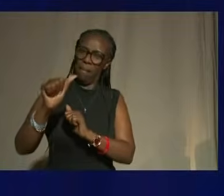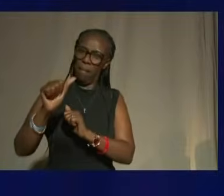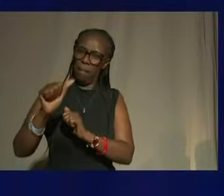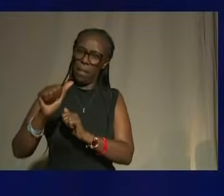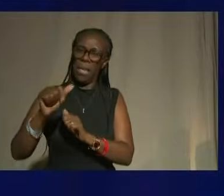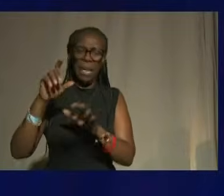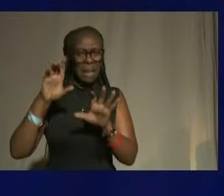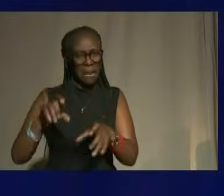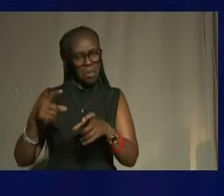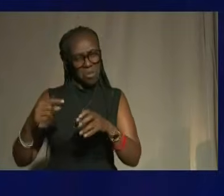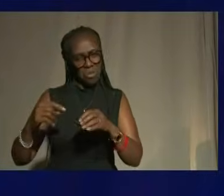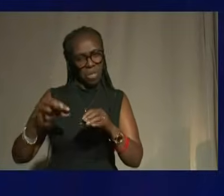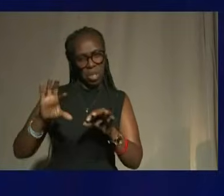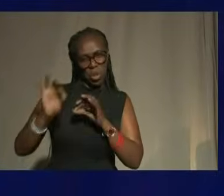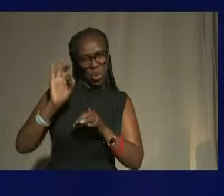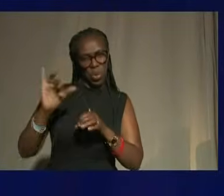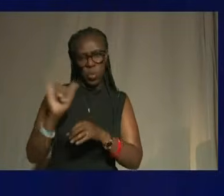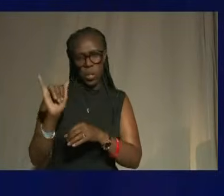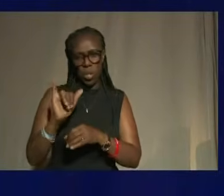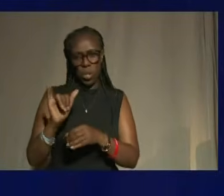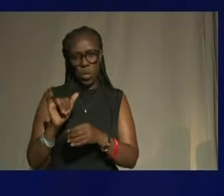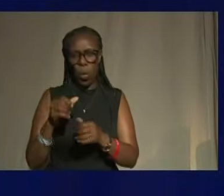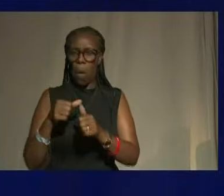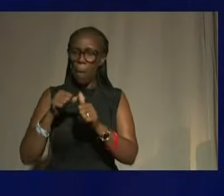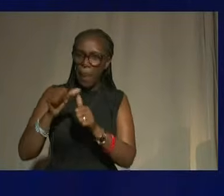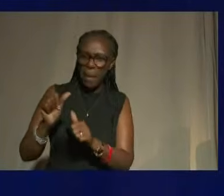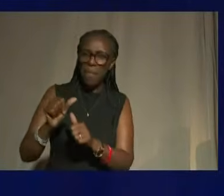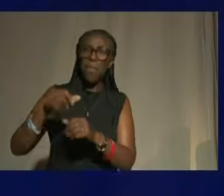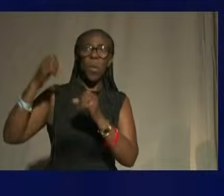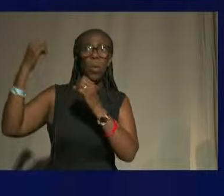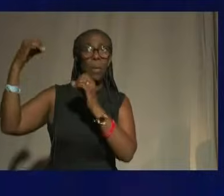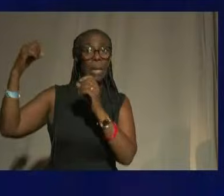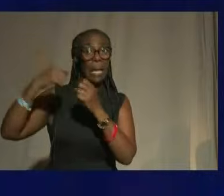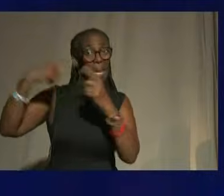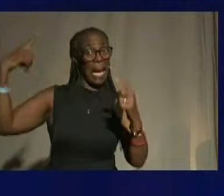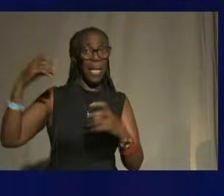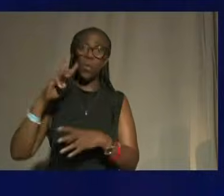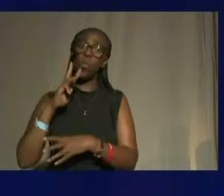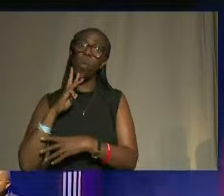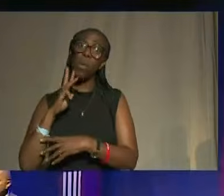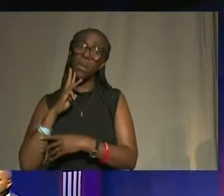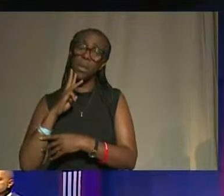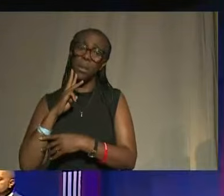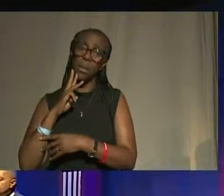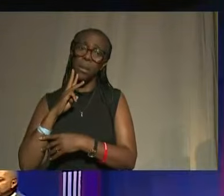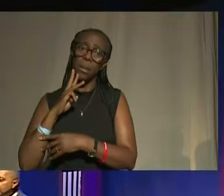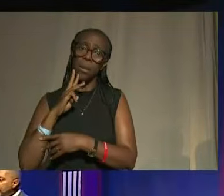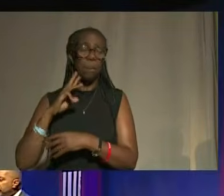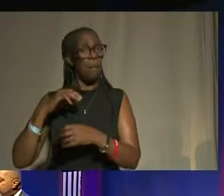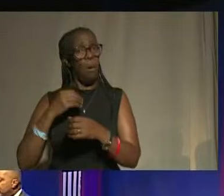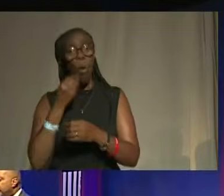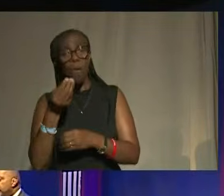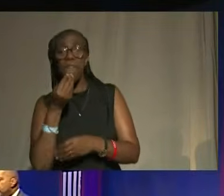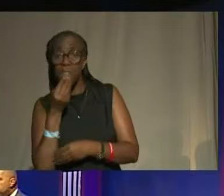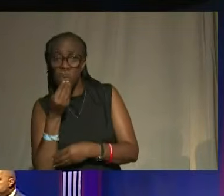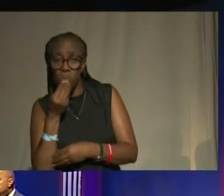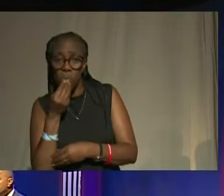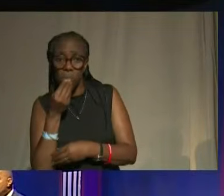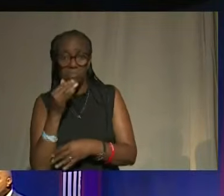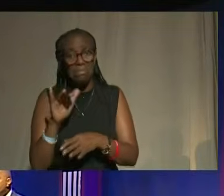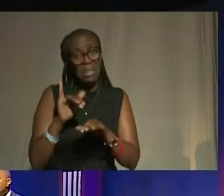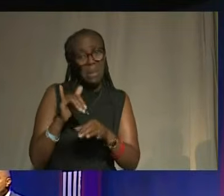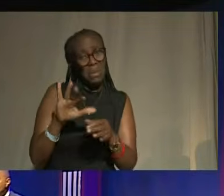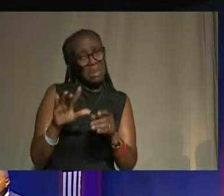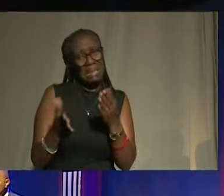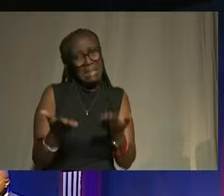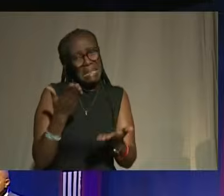or buying medication? Is your life better? The lived reality, notwithstanding the macroeconomic numbers